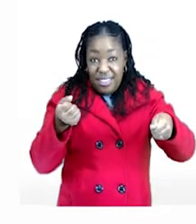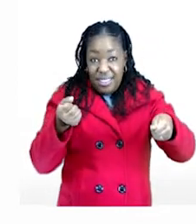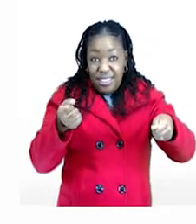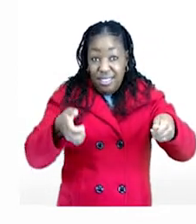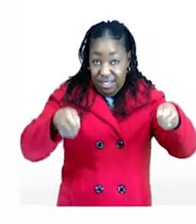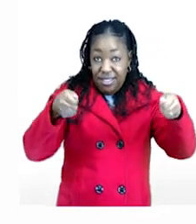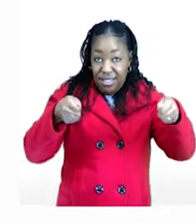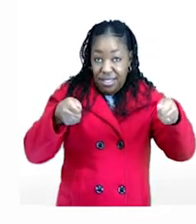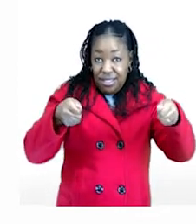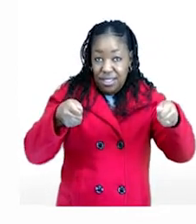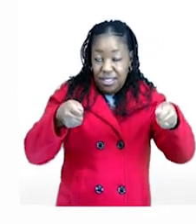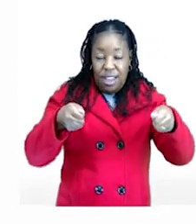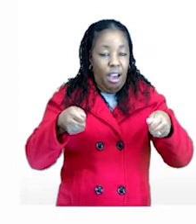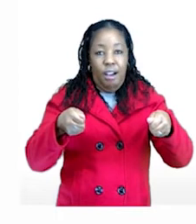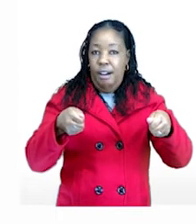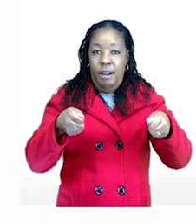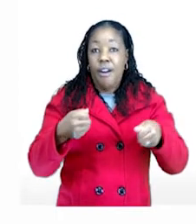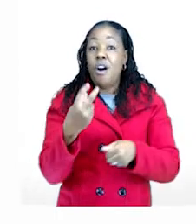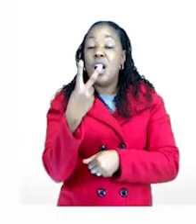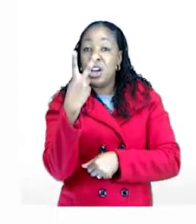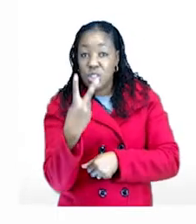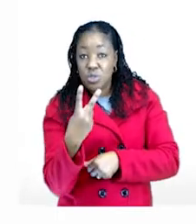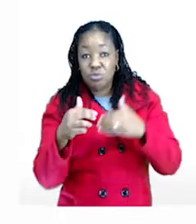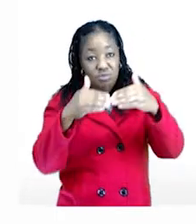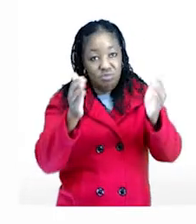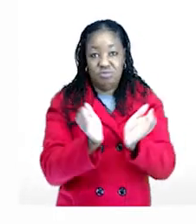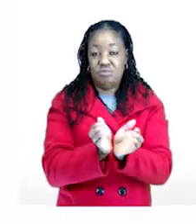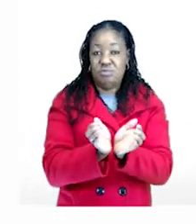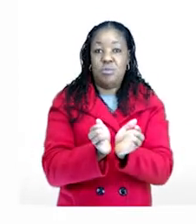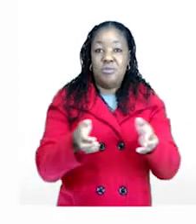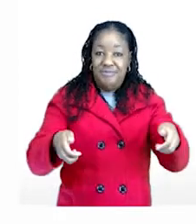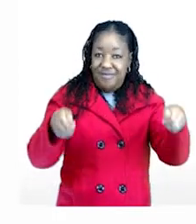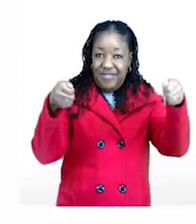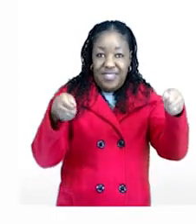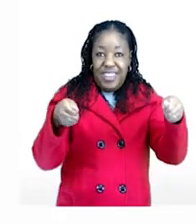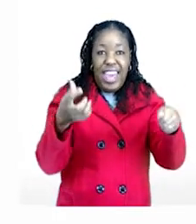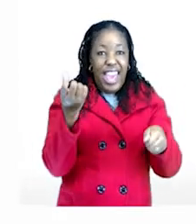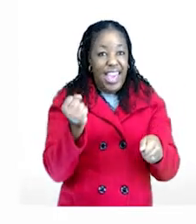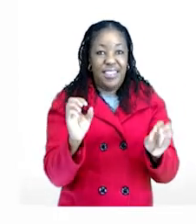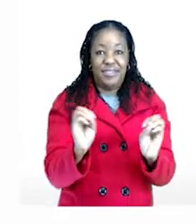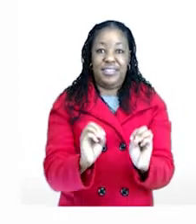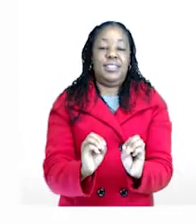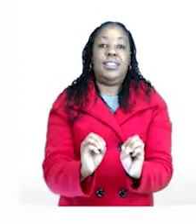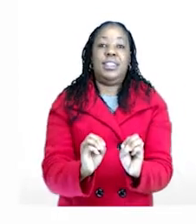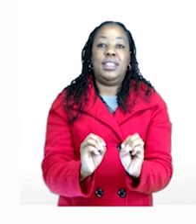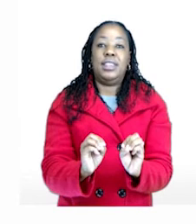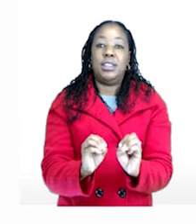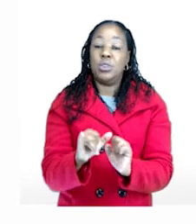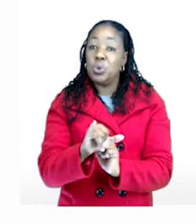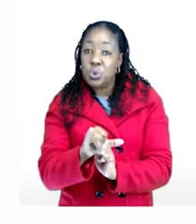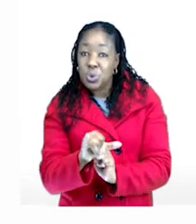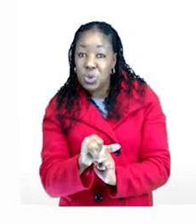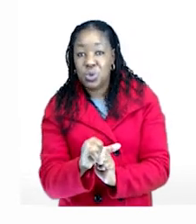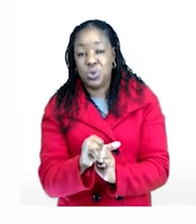pots do not have handles. Let's go back and look again on the lids. There is